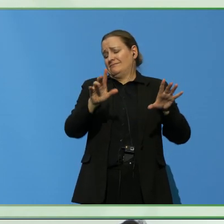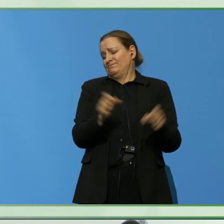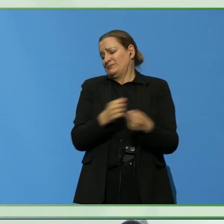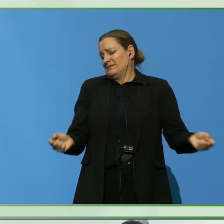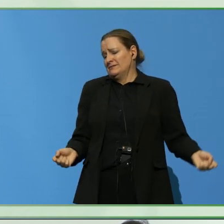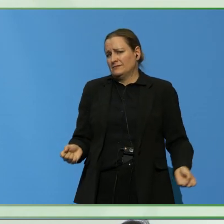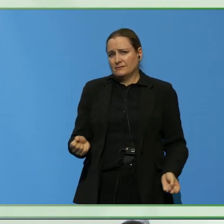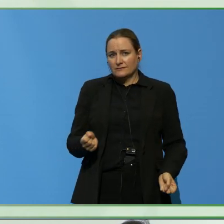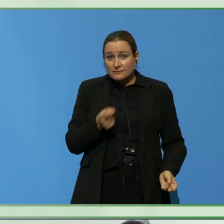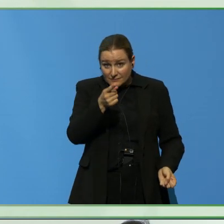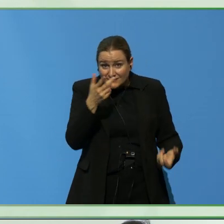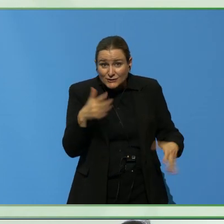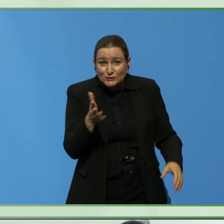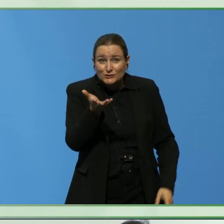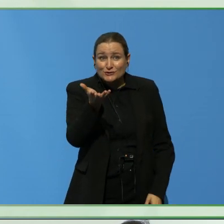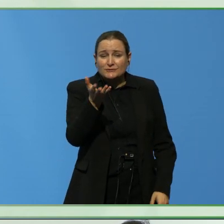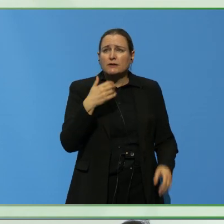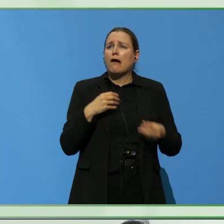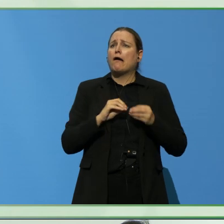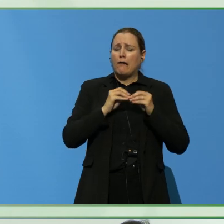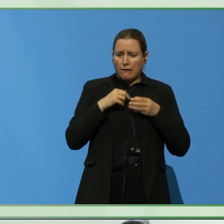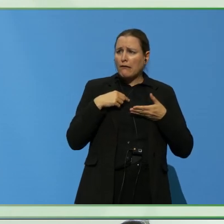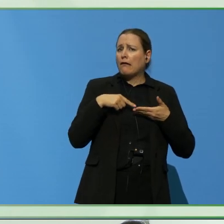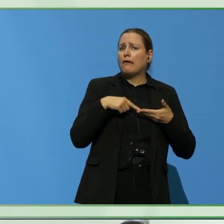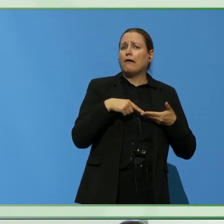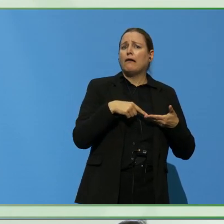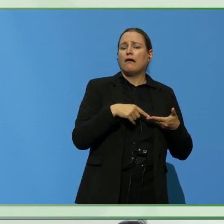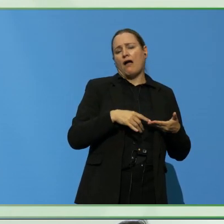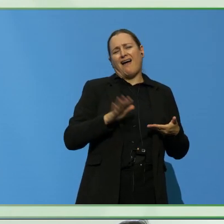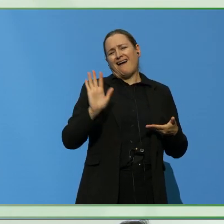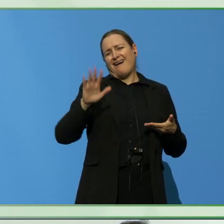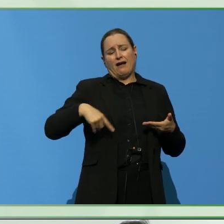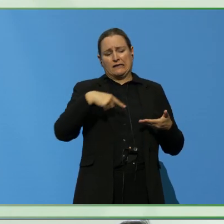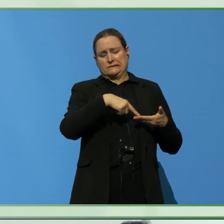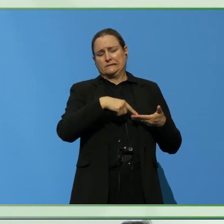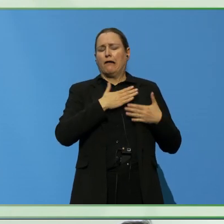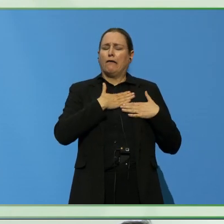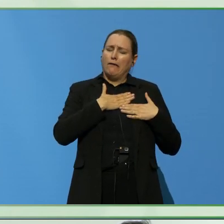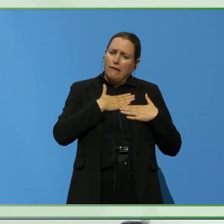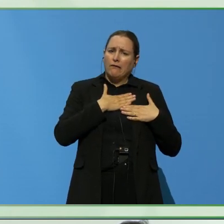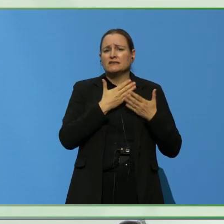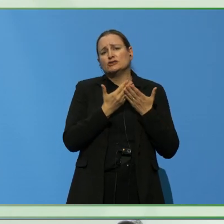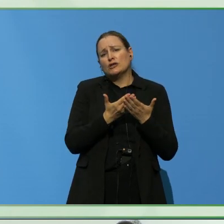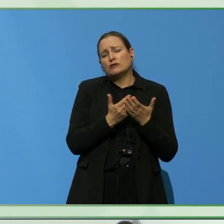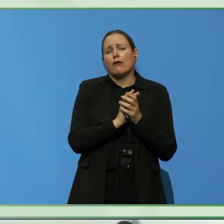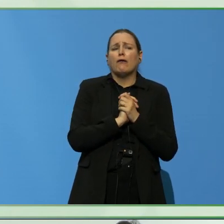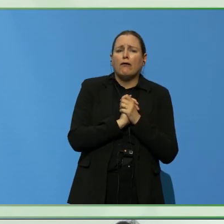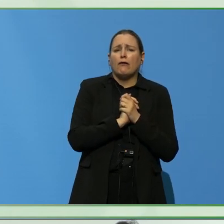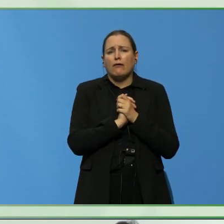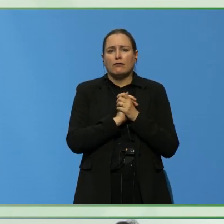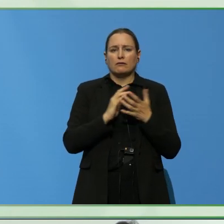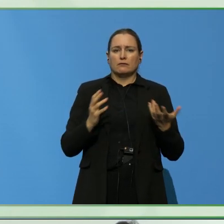your innovations are, if you're building a startup, you've been told that it's a charity, and if it's a charity, you've been told, why are you doing